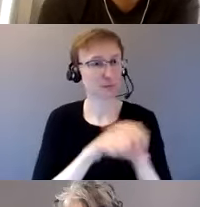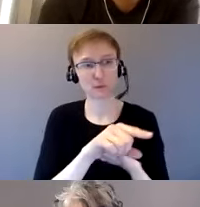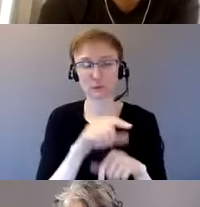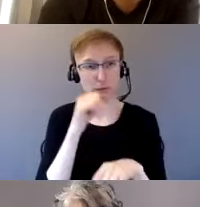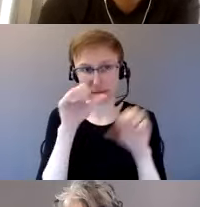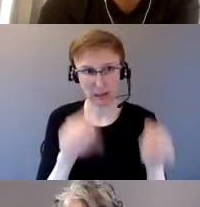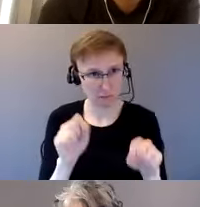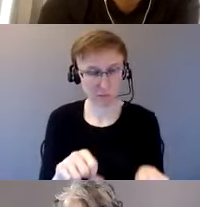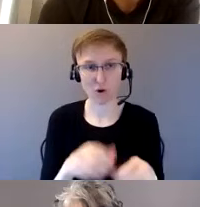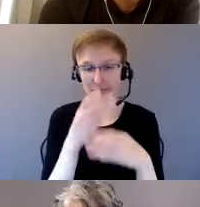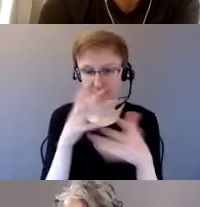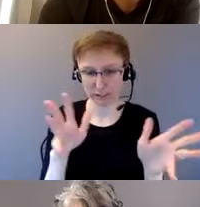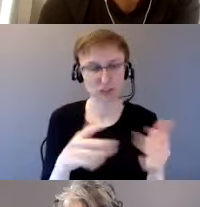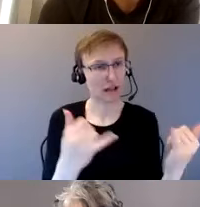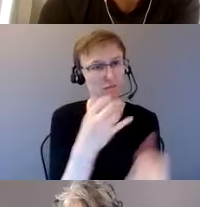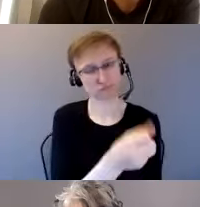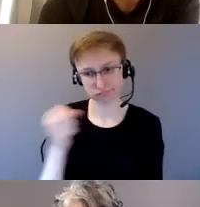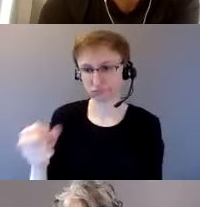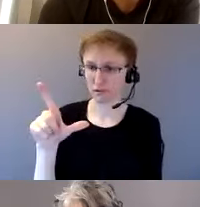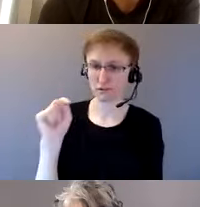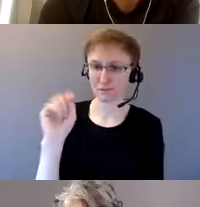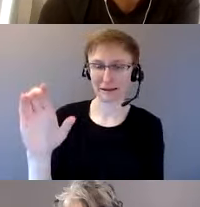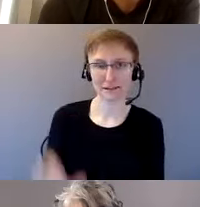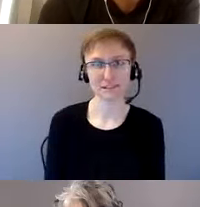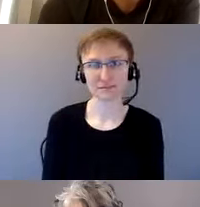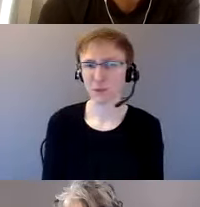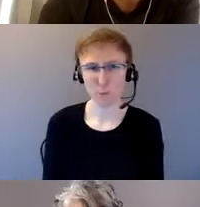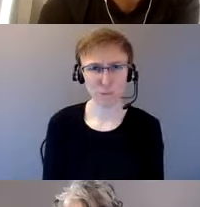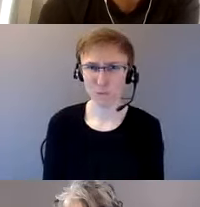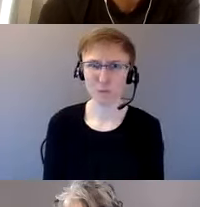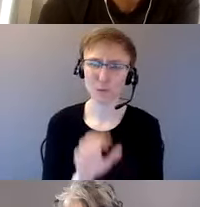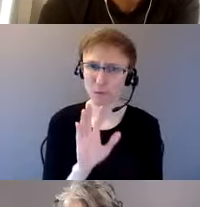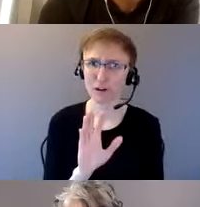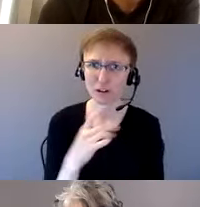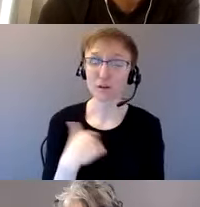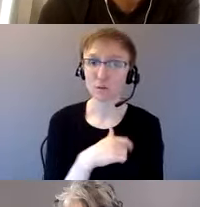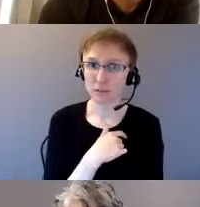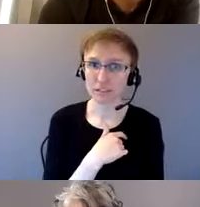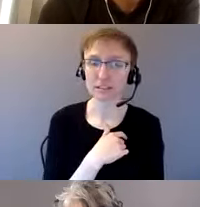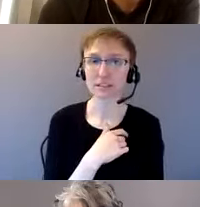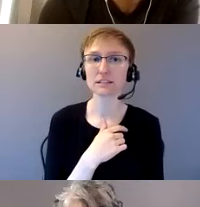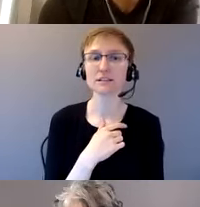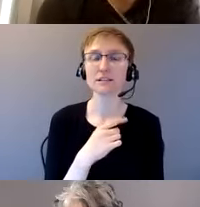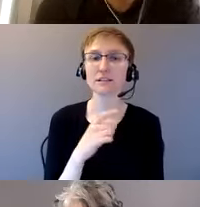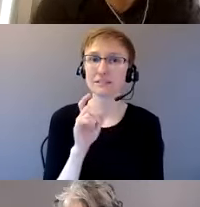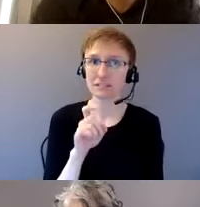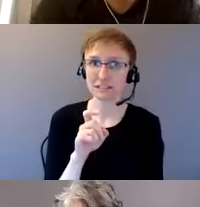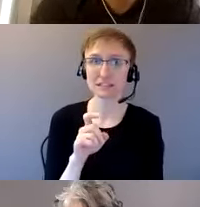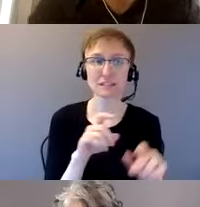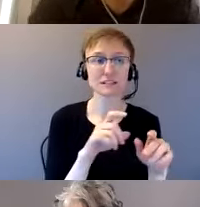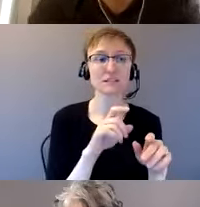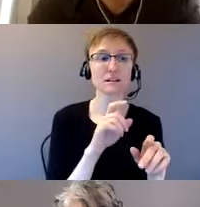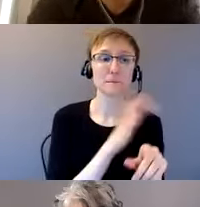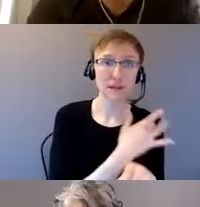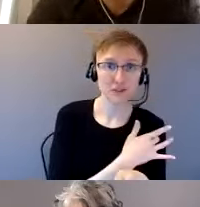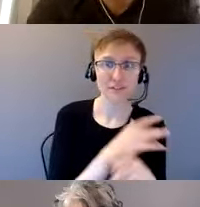long-term care. I think that's important to put that out there, is that we would then link this patient and family with things like